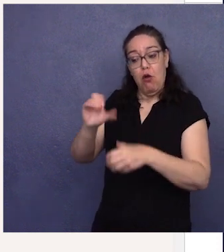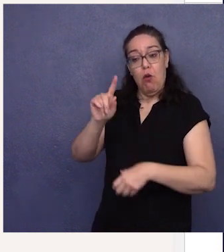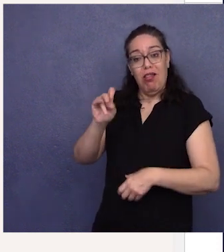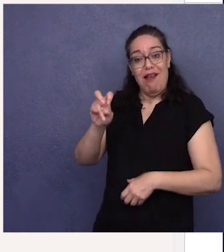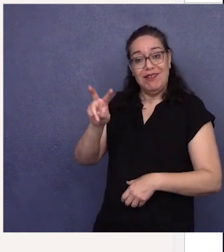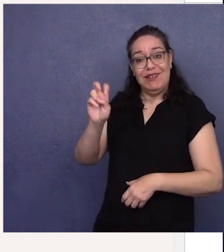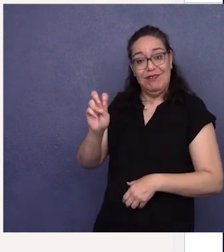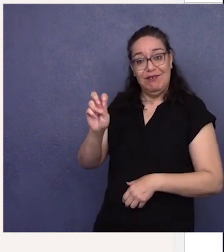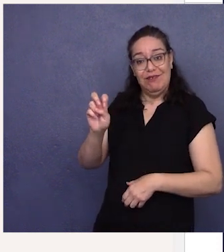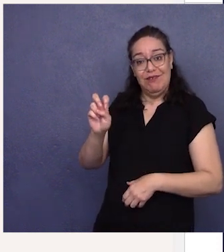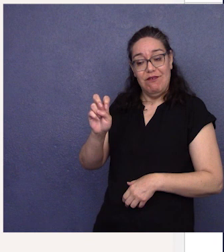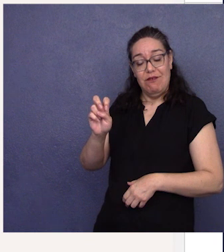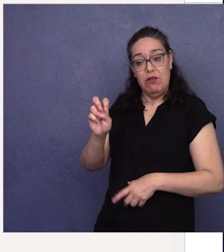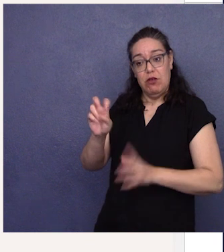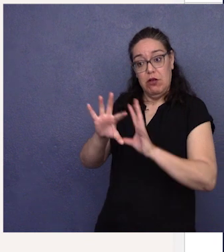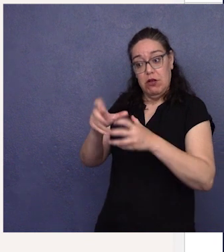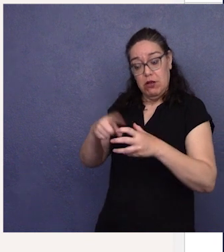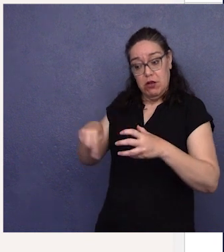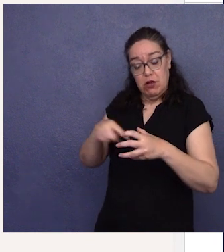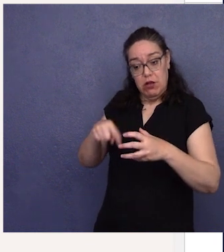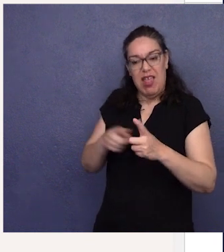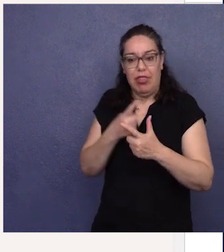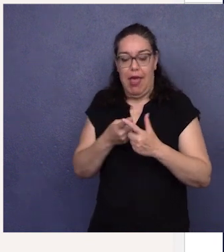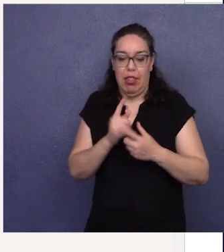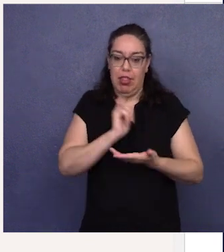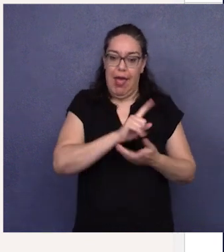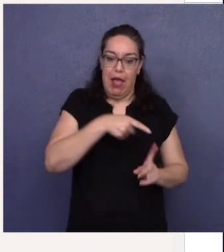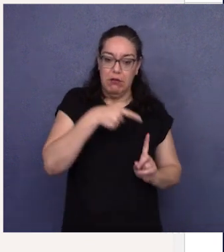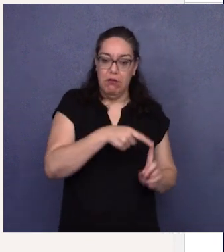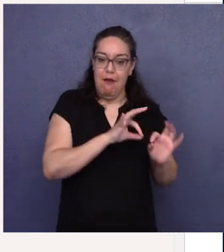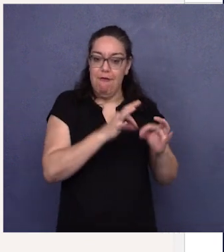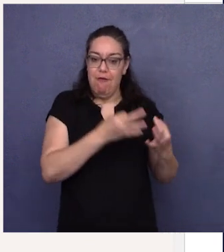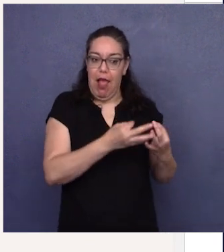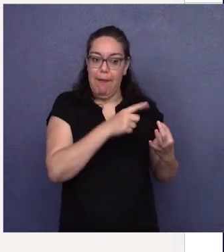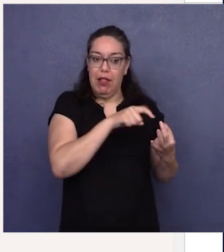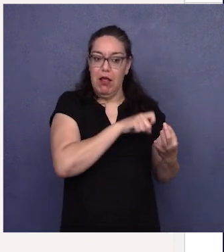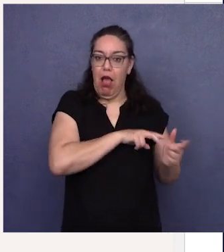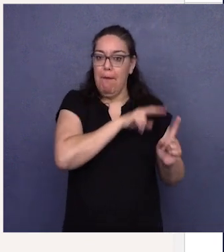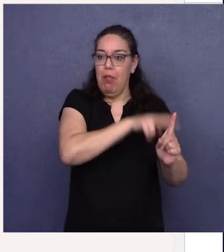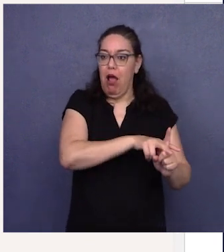and then this particular family apply individually?